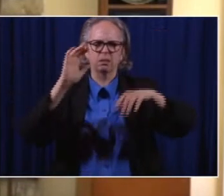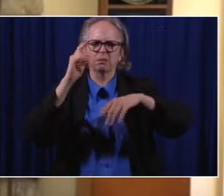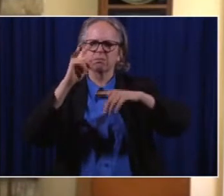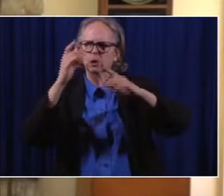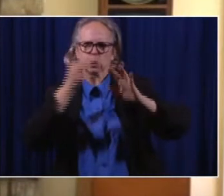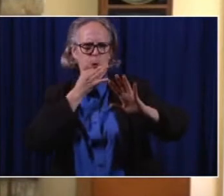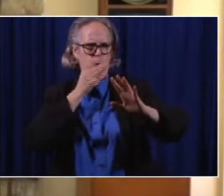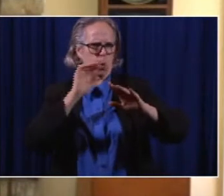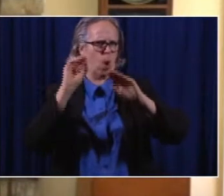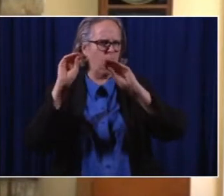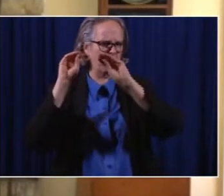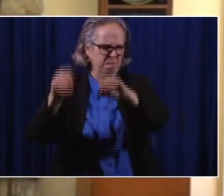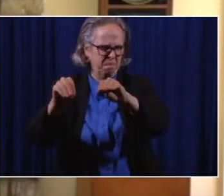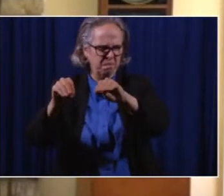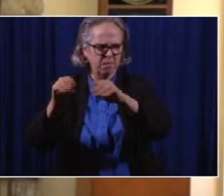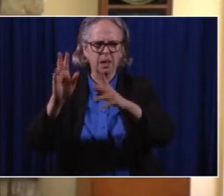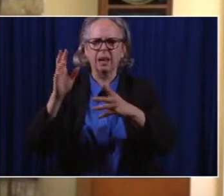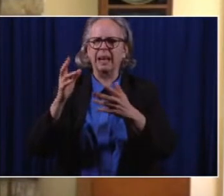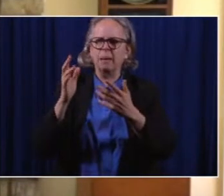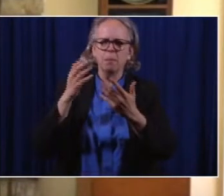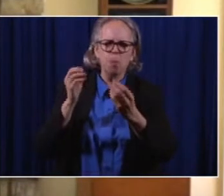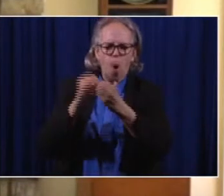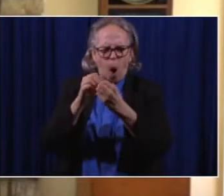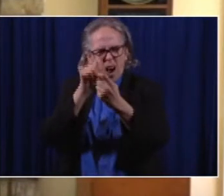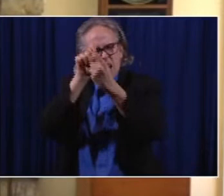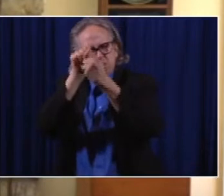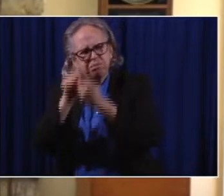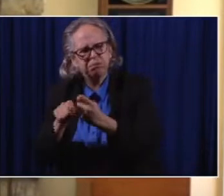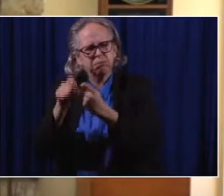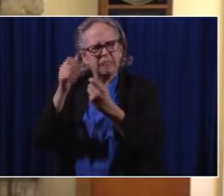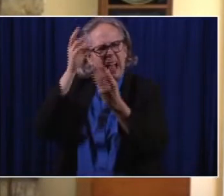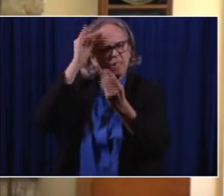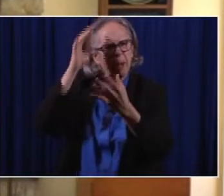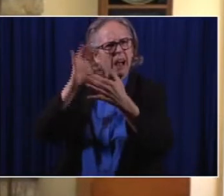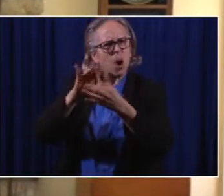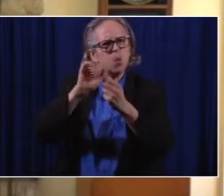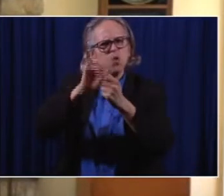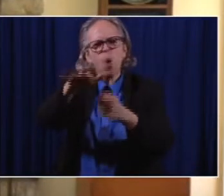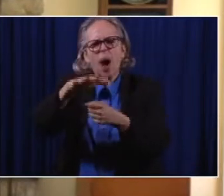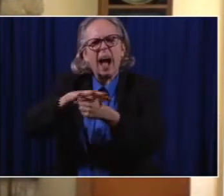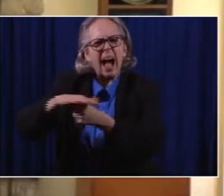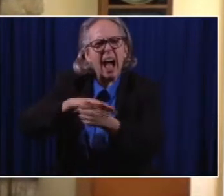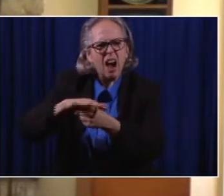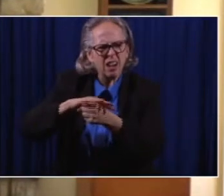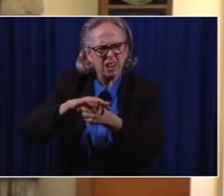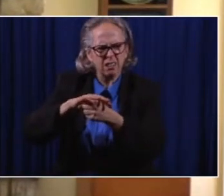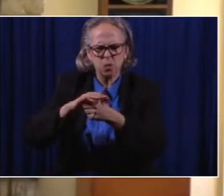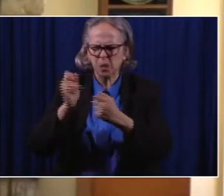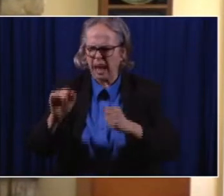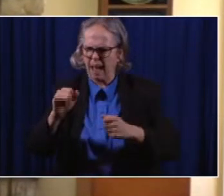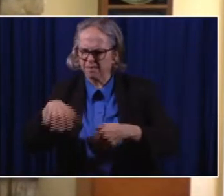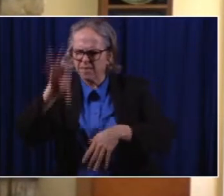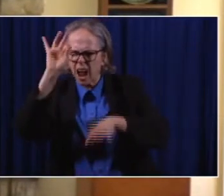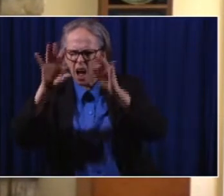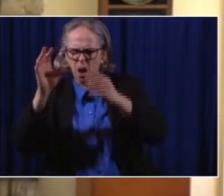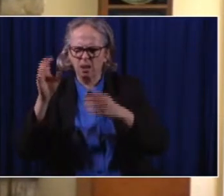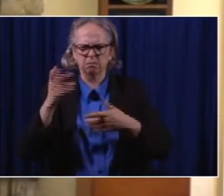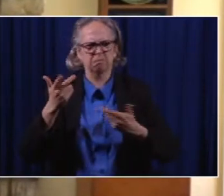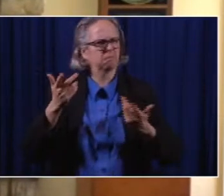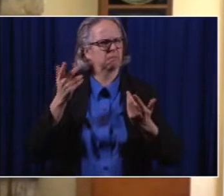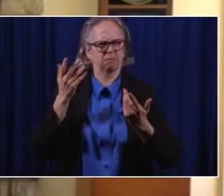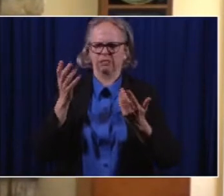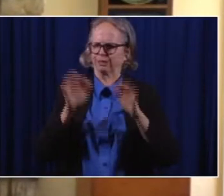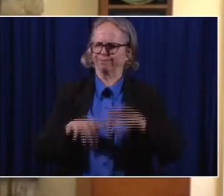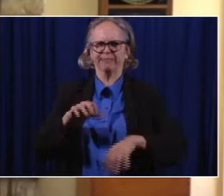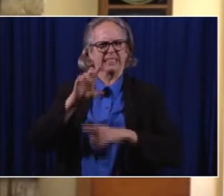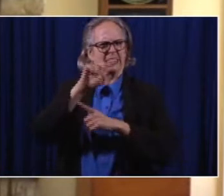you the most information we can as soon as we can. Users will be able to view data from their local communities on a map, and they can